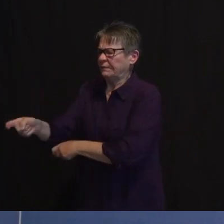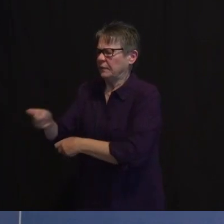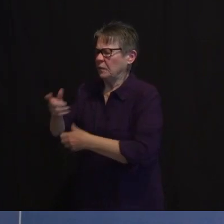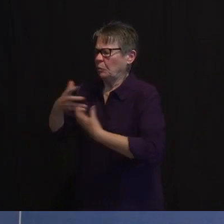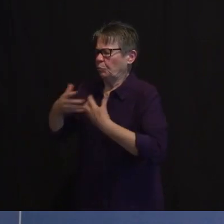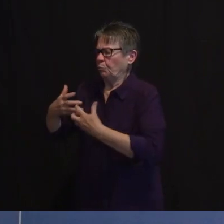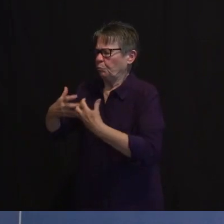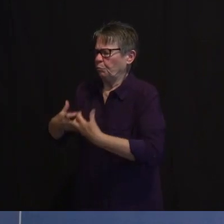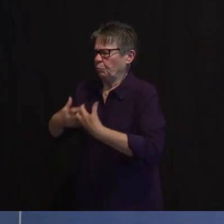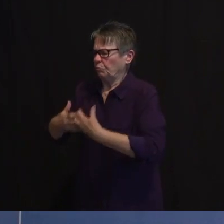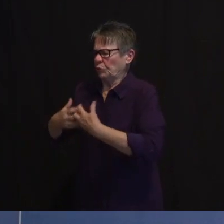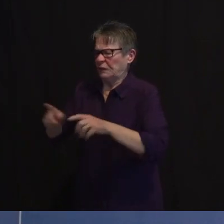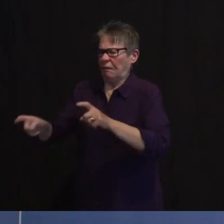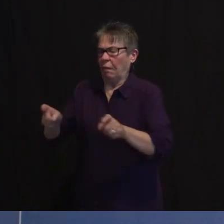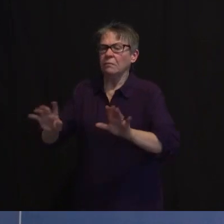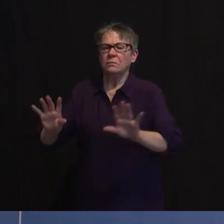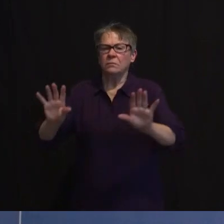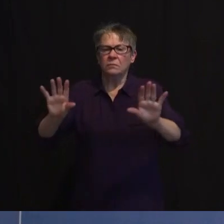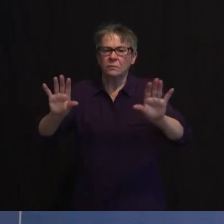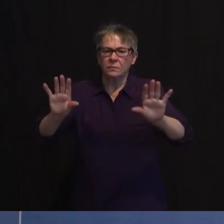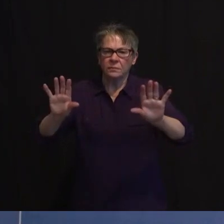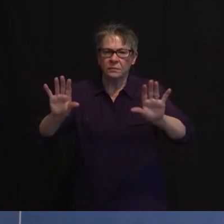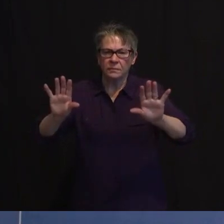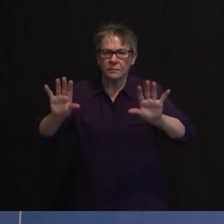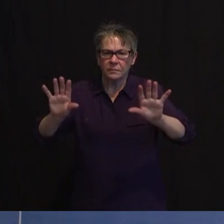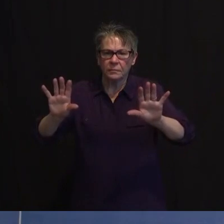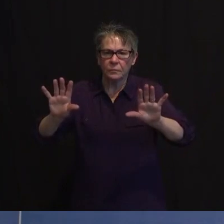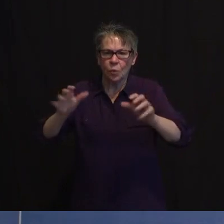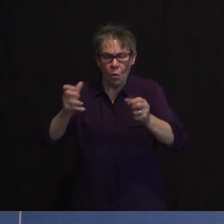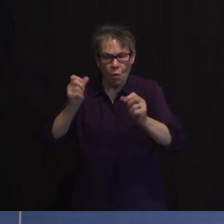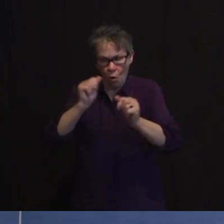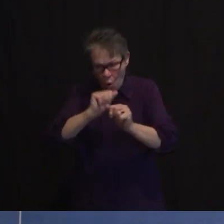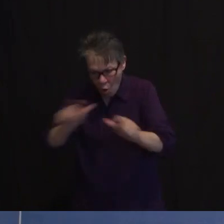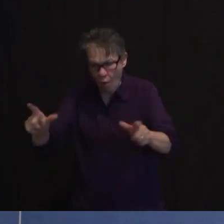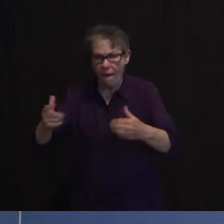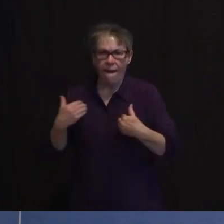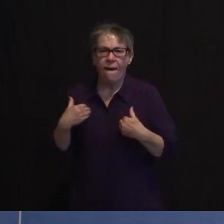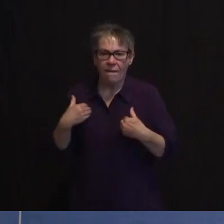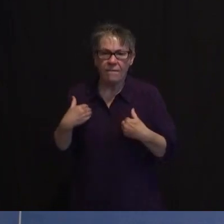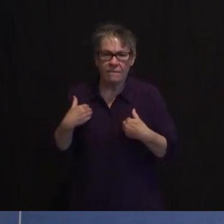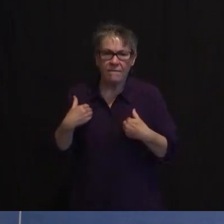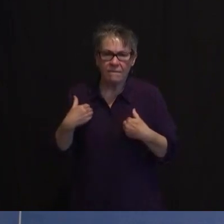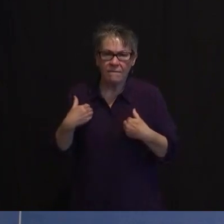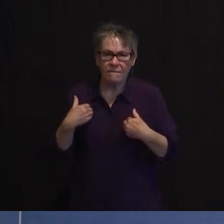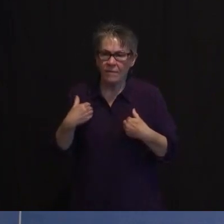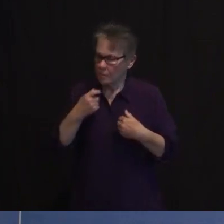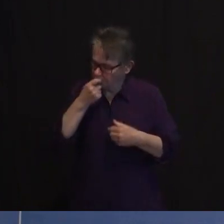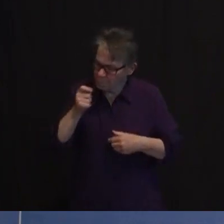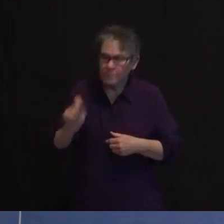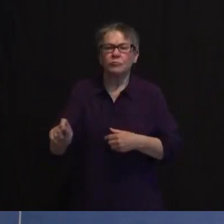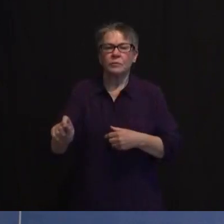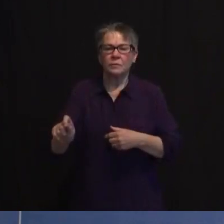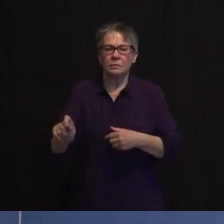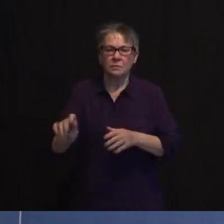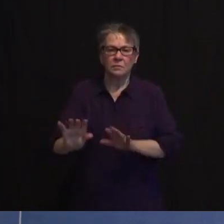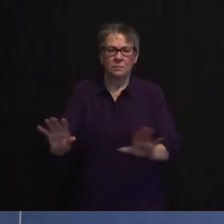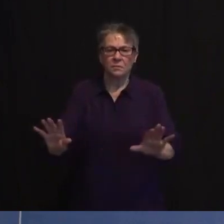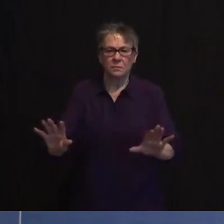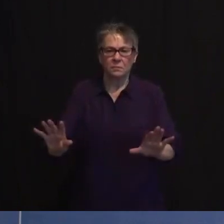the greatest good for the greatest number. As you know, we have developed a regional approach to